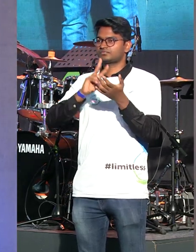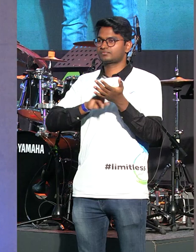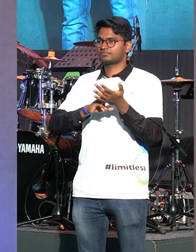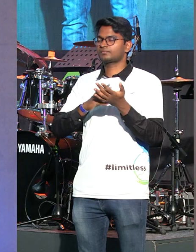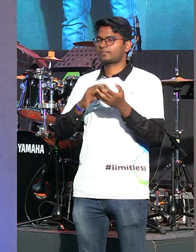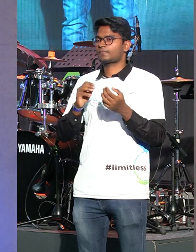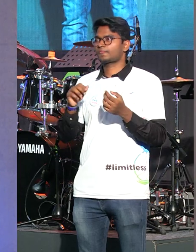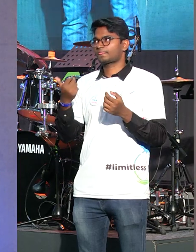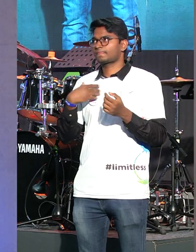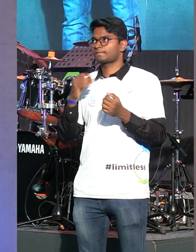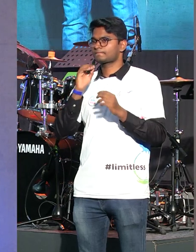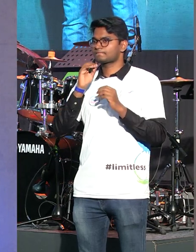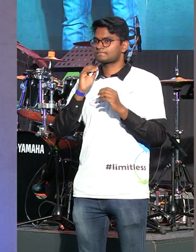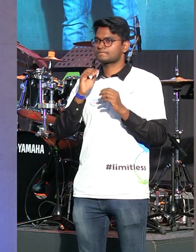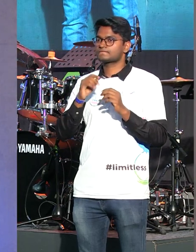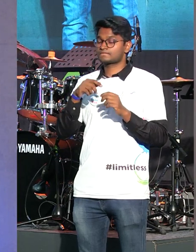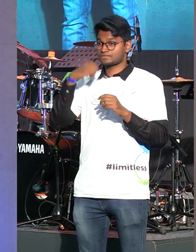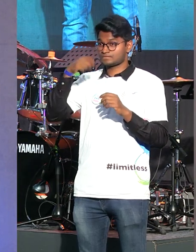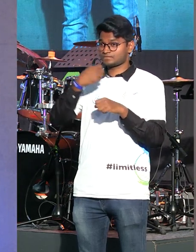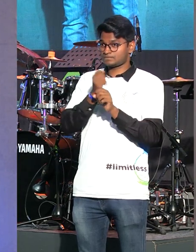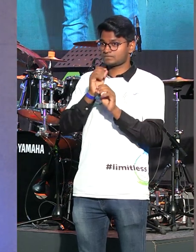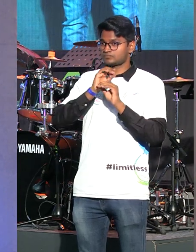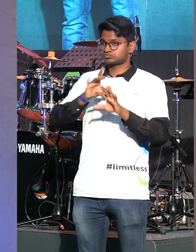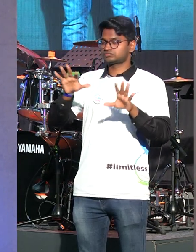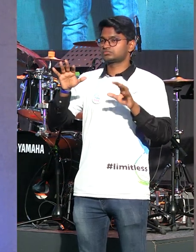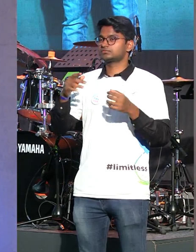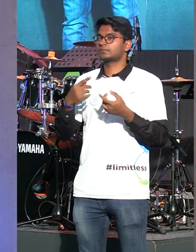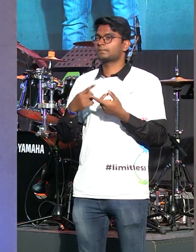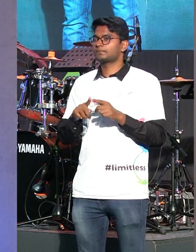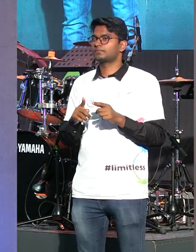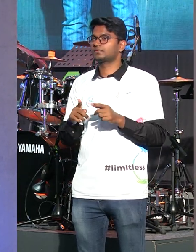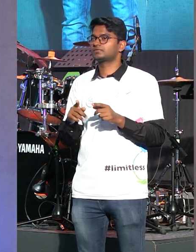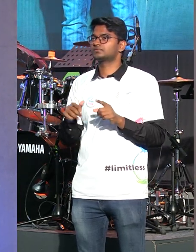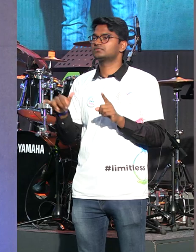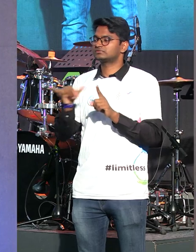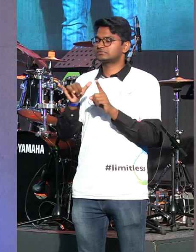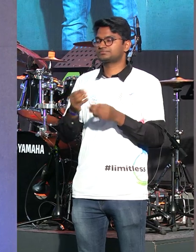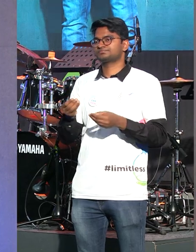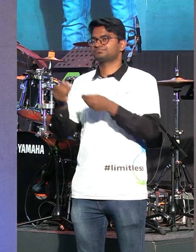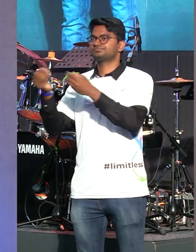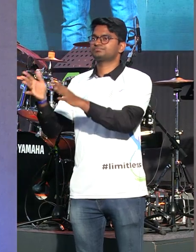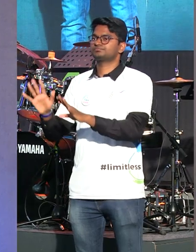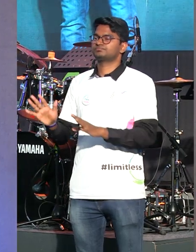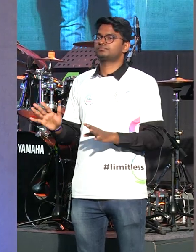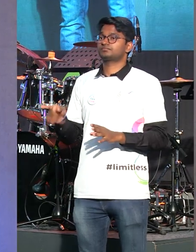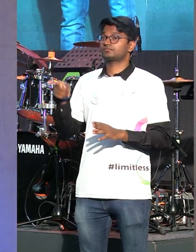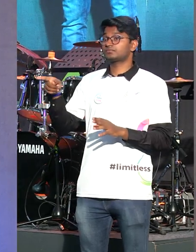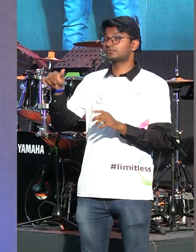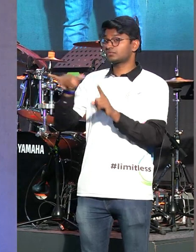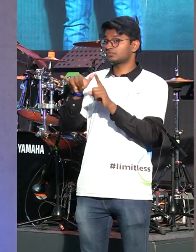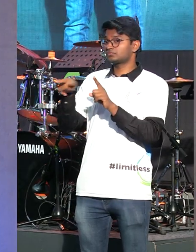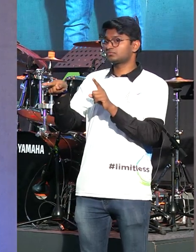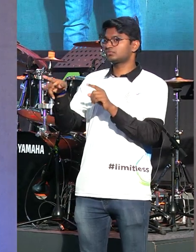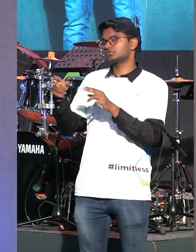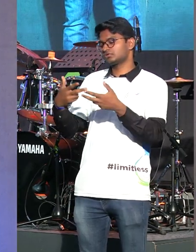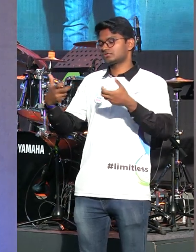with another filmmaker called Mahesh Mathai. But we have just given it out. So there is a YouTube one which has subtitles. The